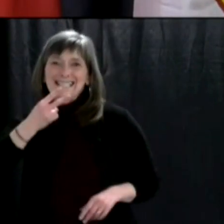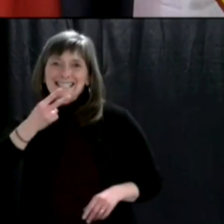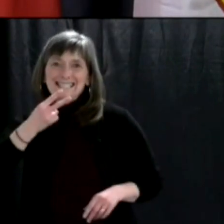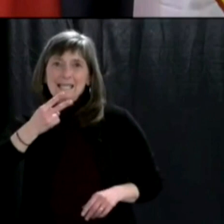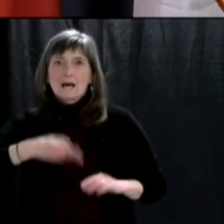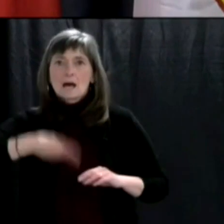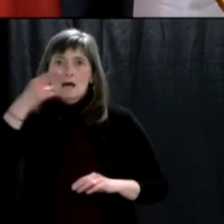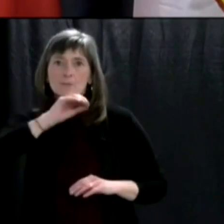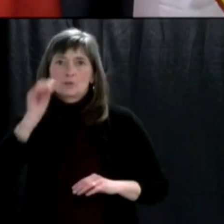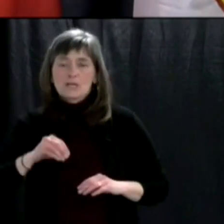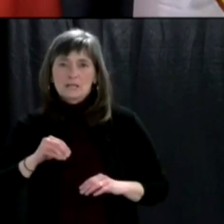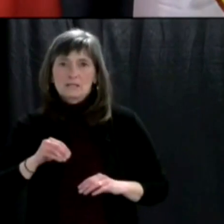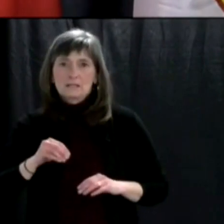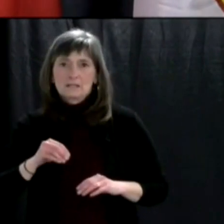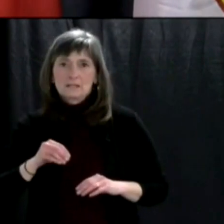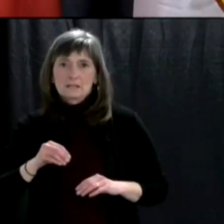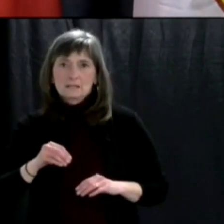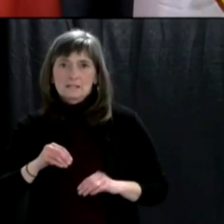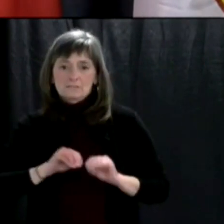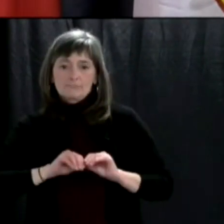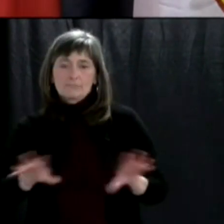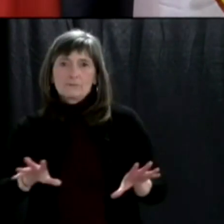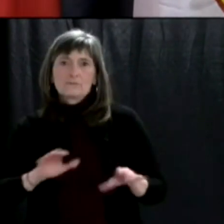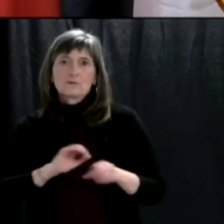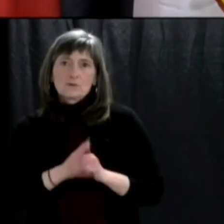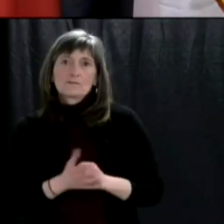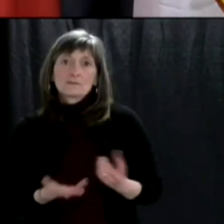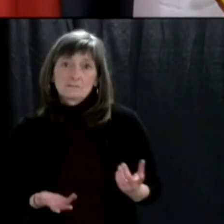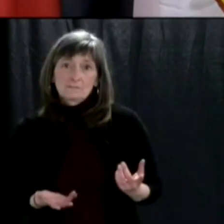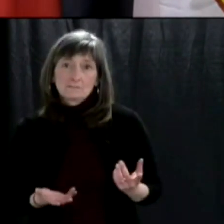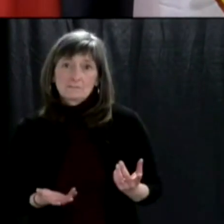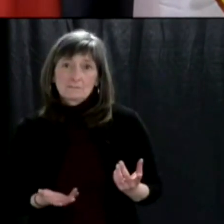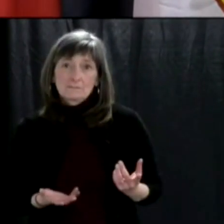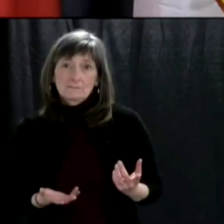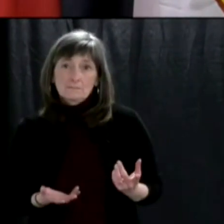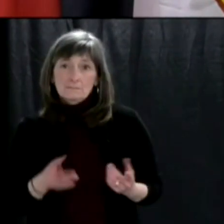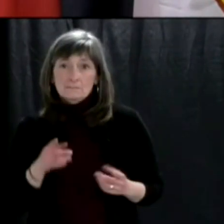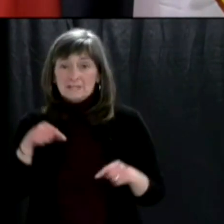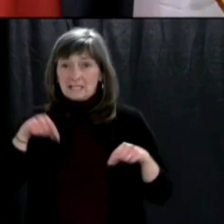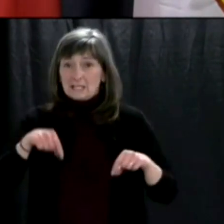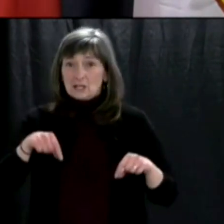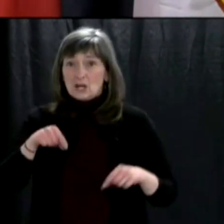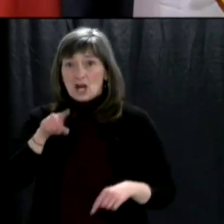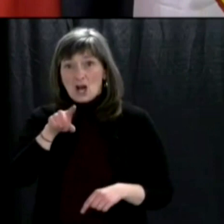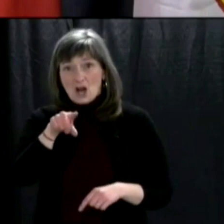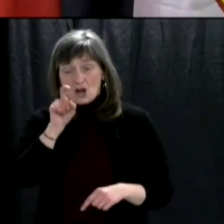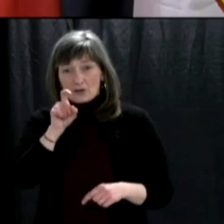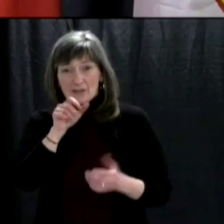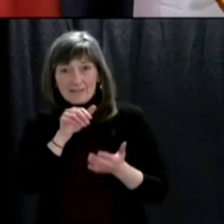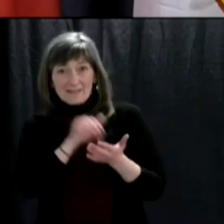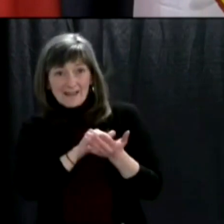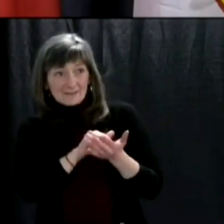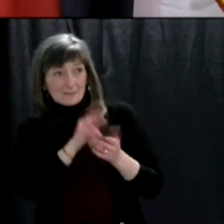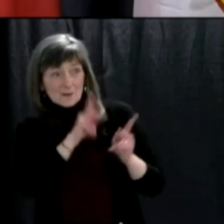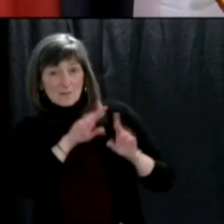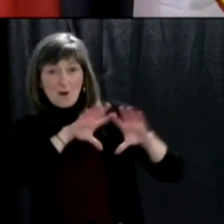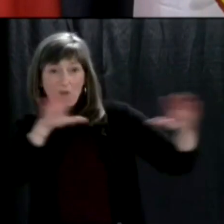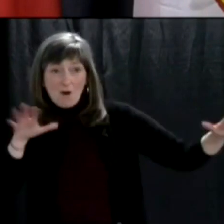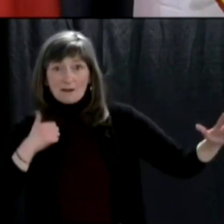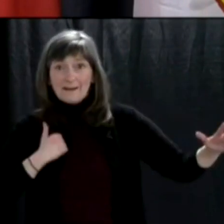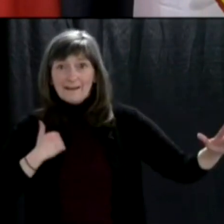number of 100,000 people. It's Newfoundland and Labrador. We are number two in the